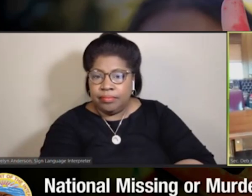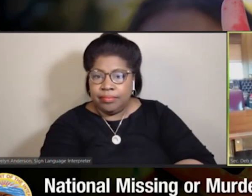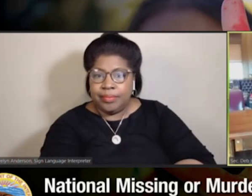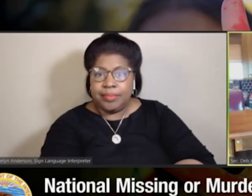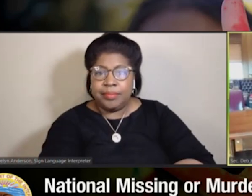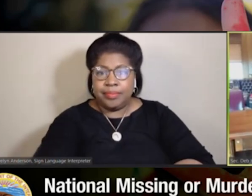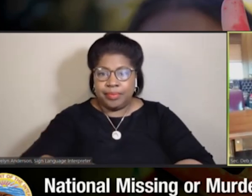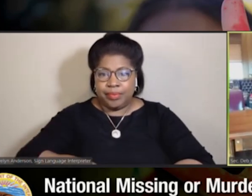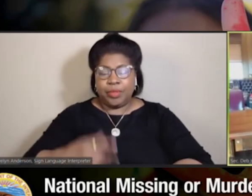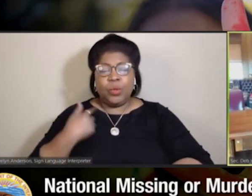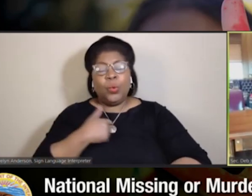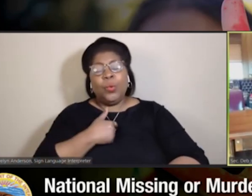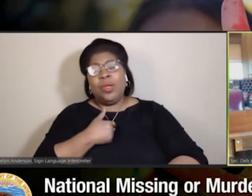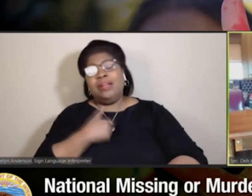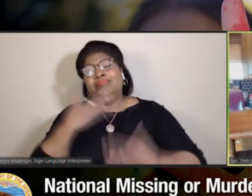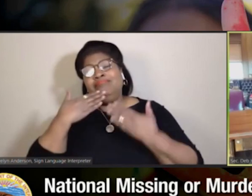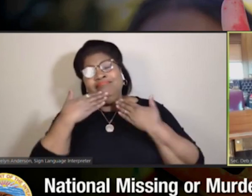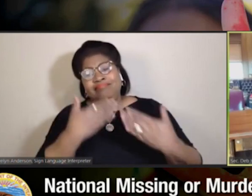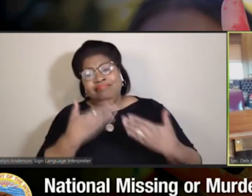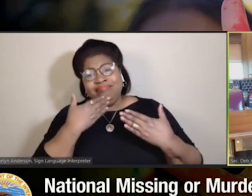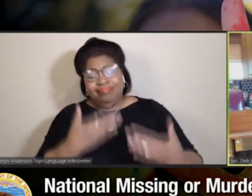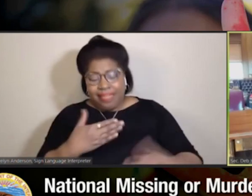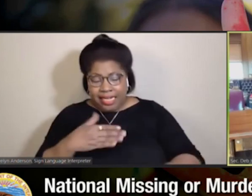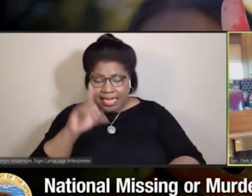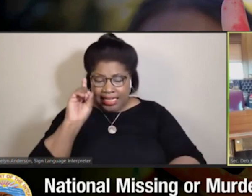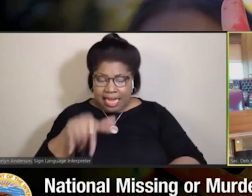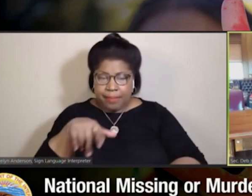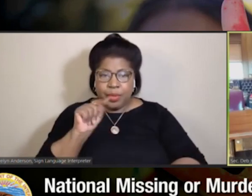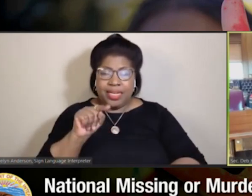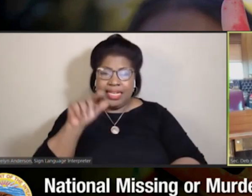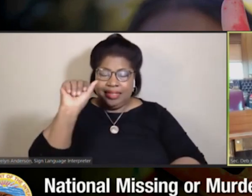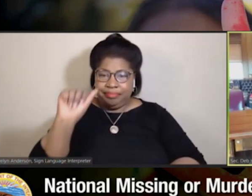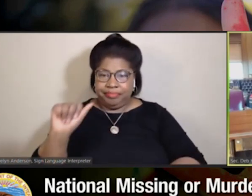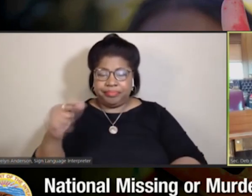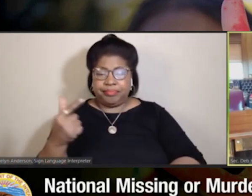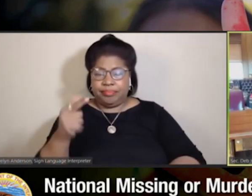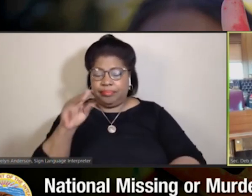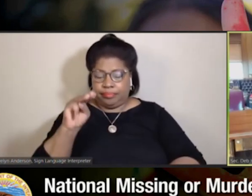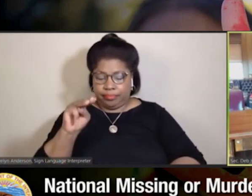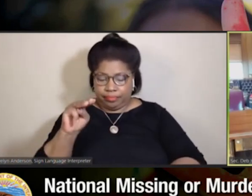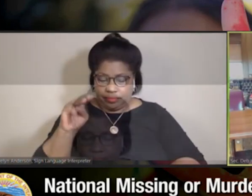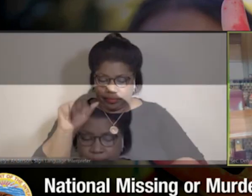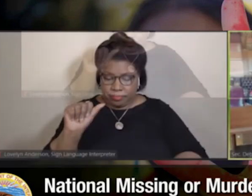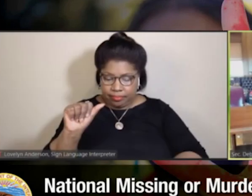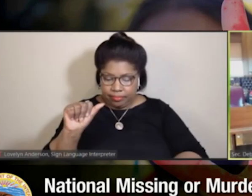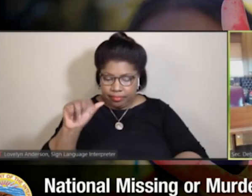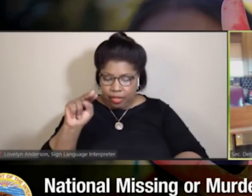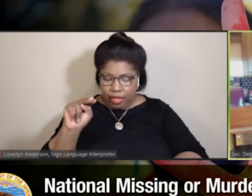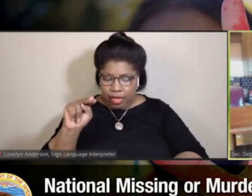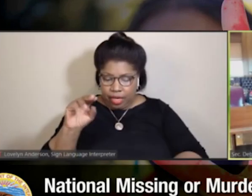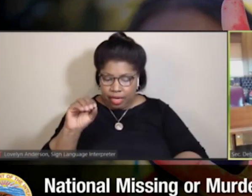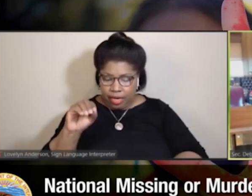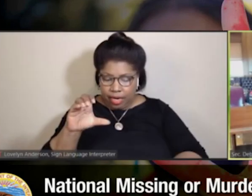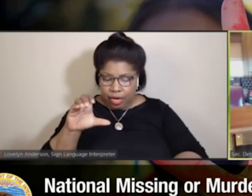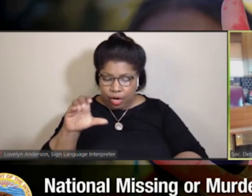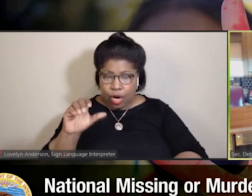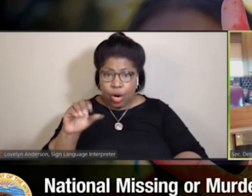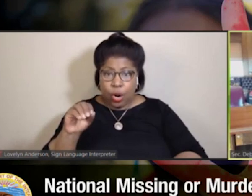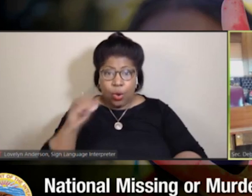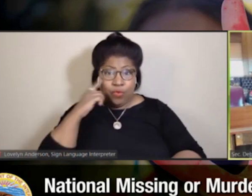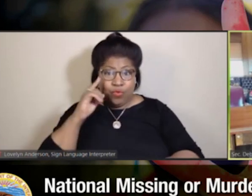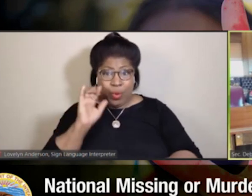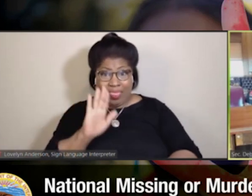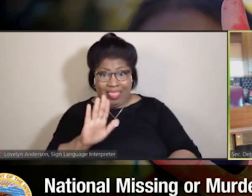We are so grateful to Deputy Attorney General Monaco and the Department of Justice for their partnership. you. for as we move the Not